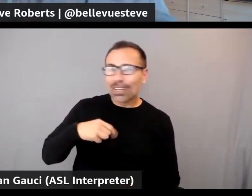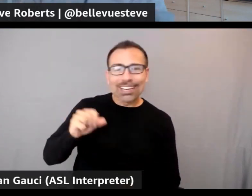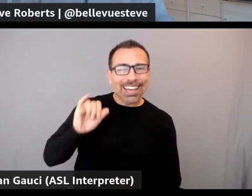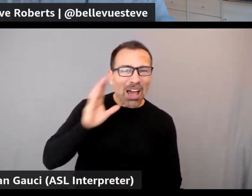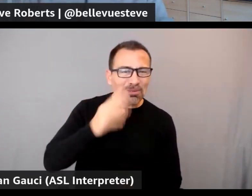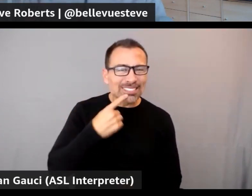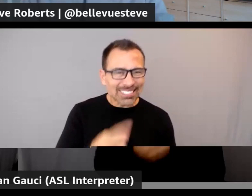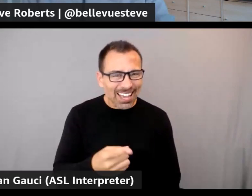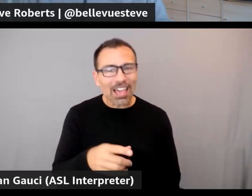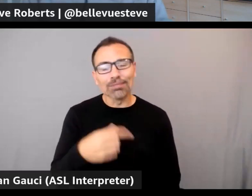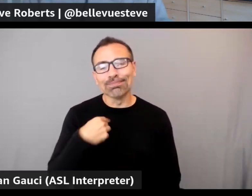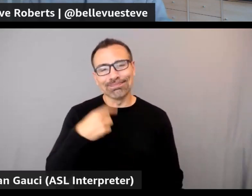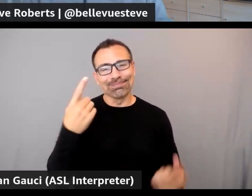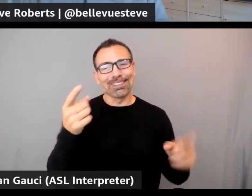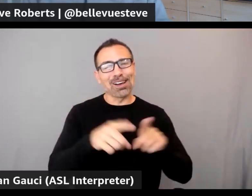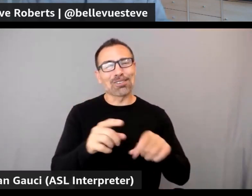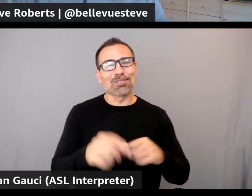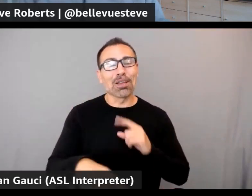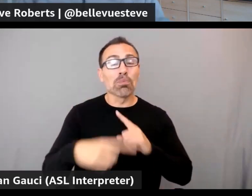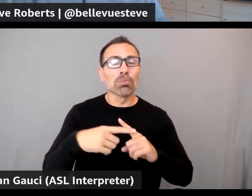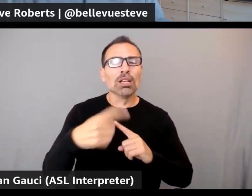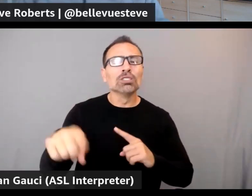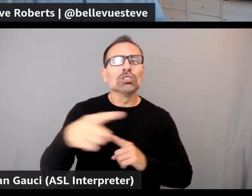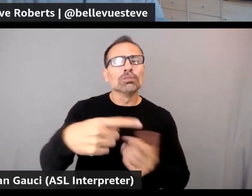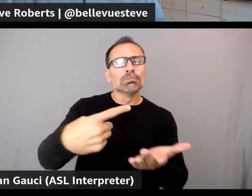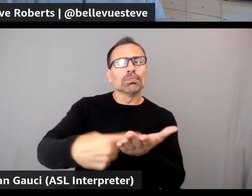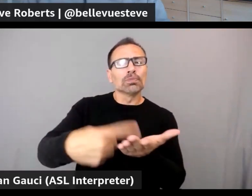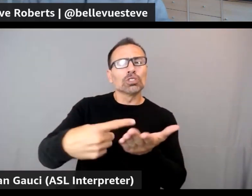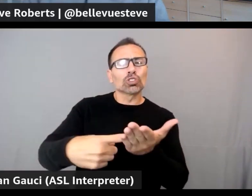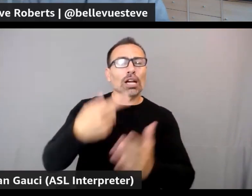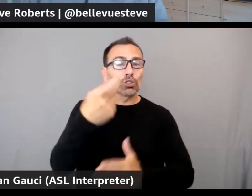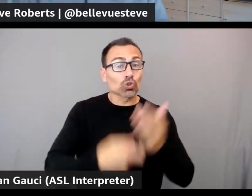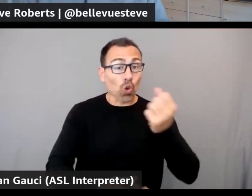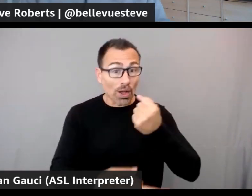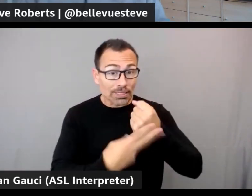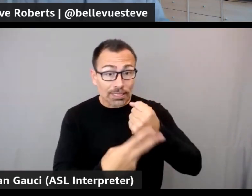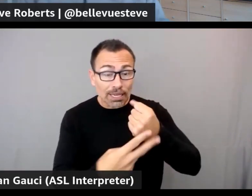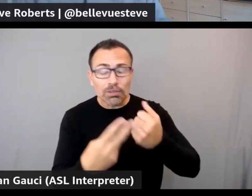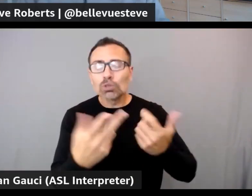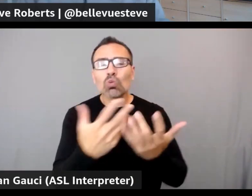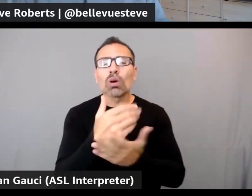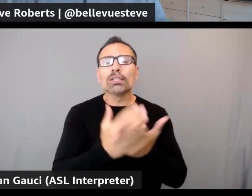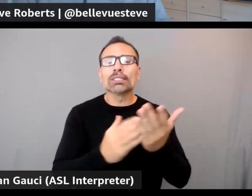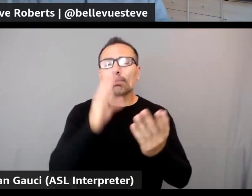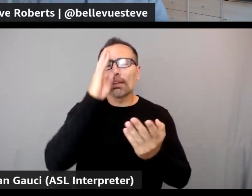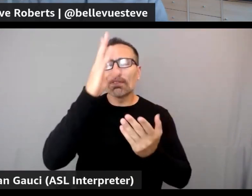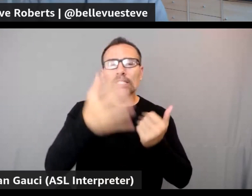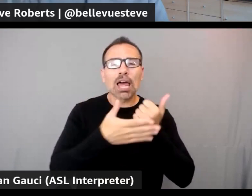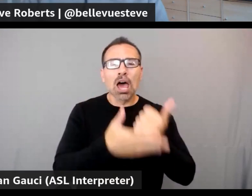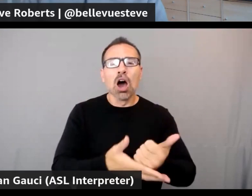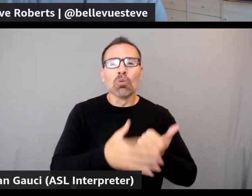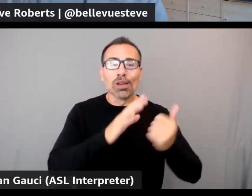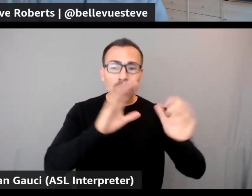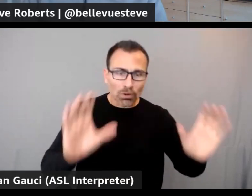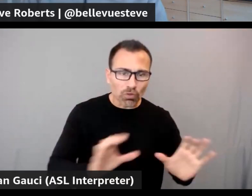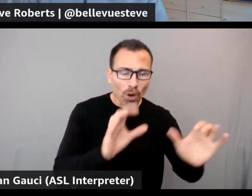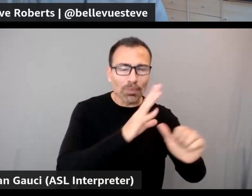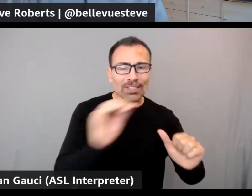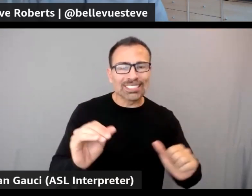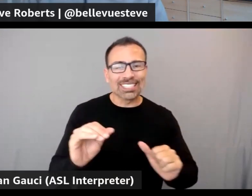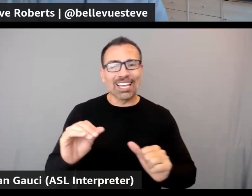that. Yeah. You also talked about cost savings. So what are some of the innovations that help with performance and energy efficiency with cost savings?